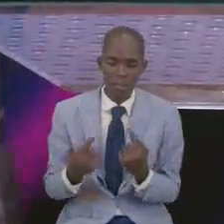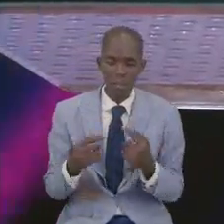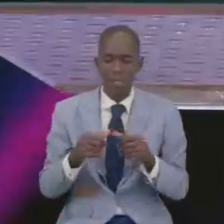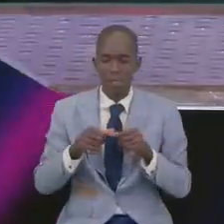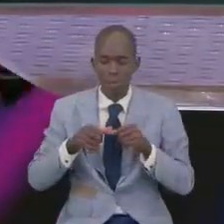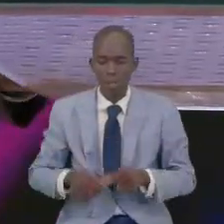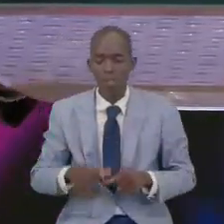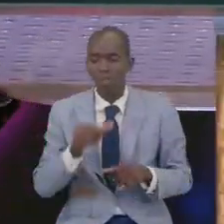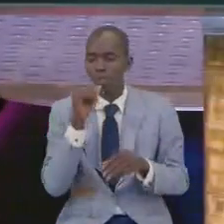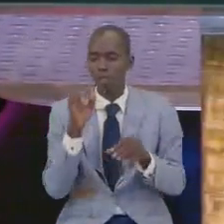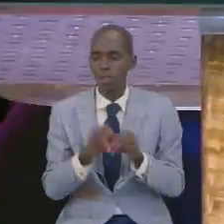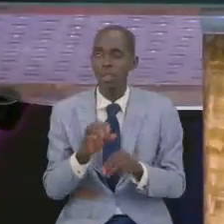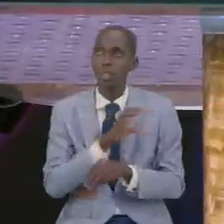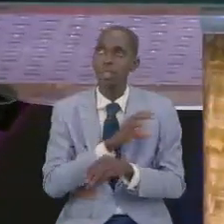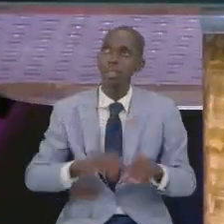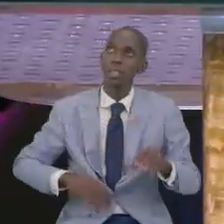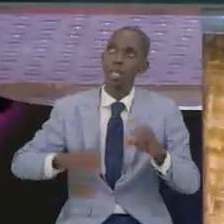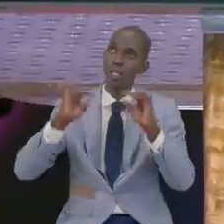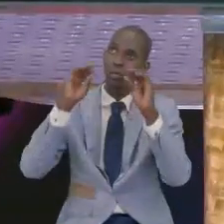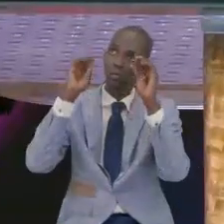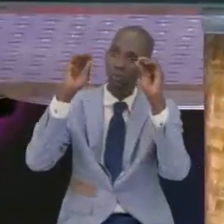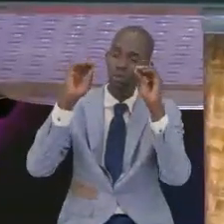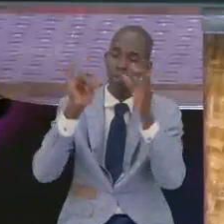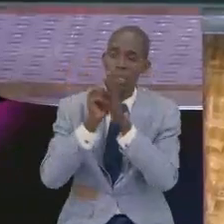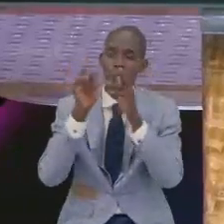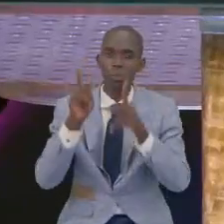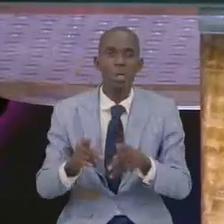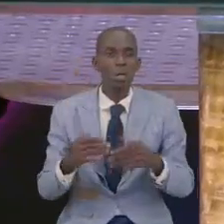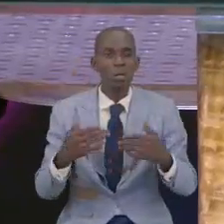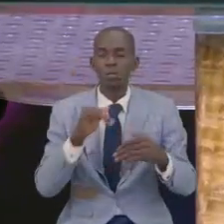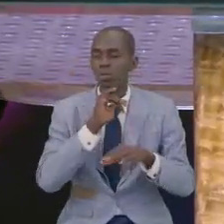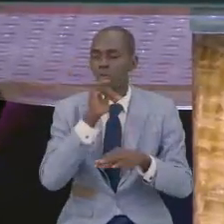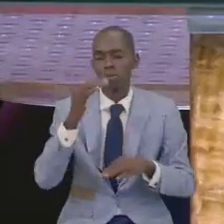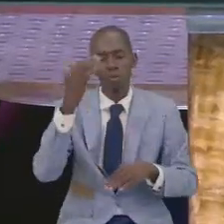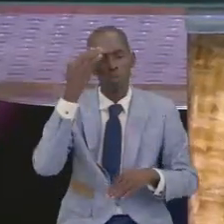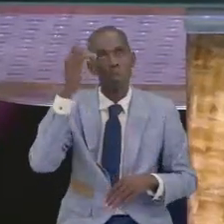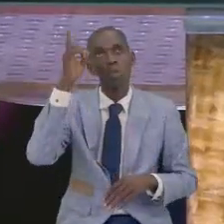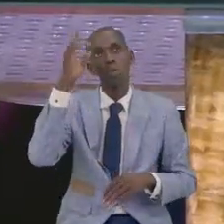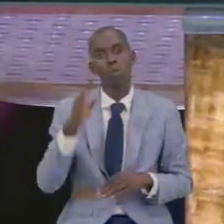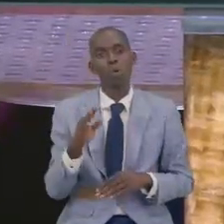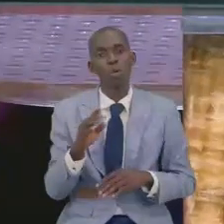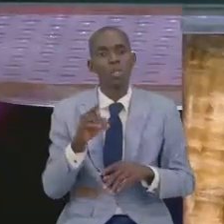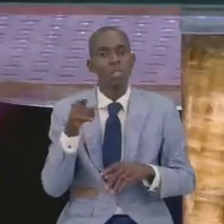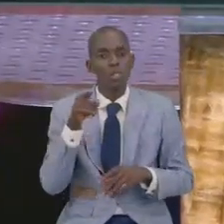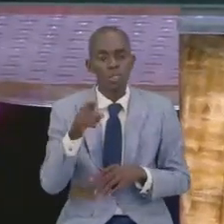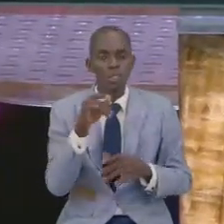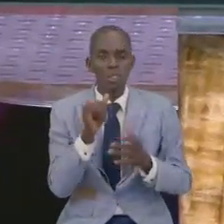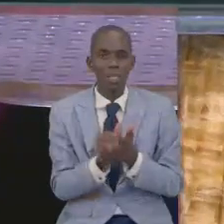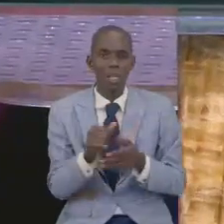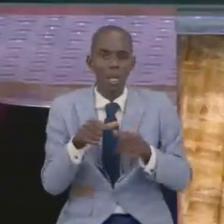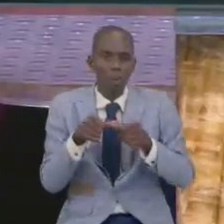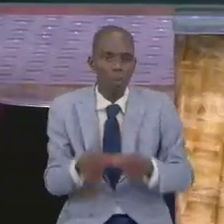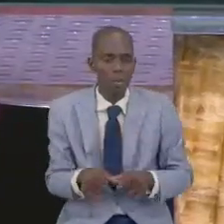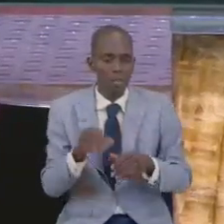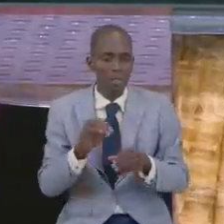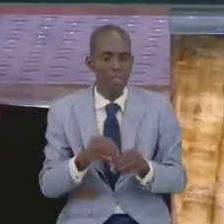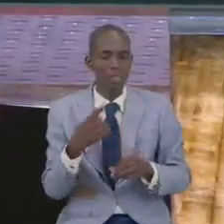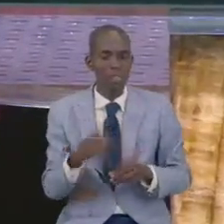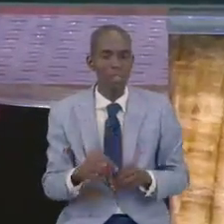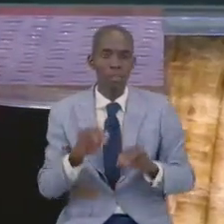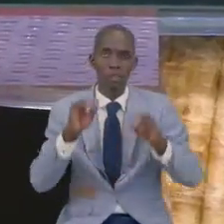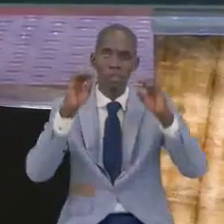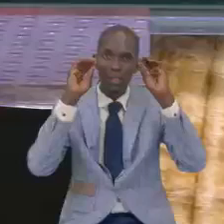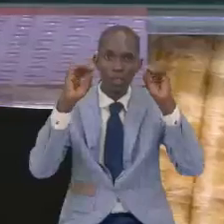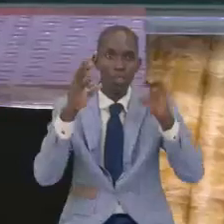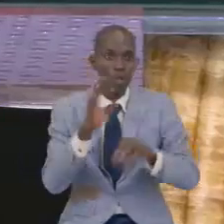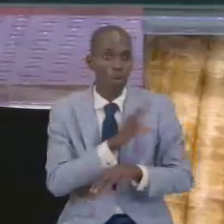the doctrine of Christ, he has not God. He that abideth in the doctrine of Christ, he